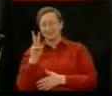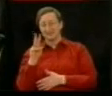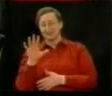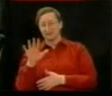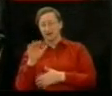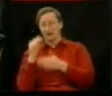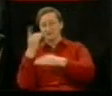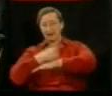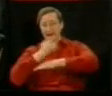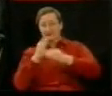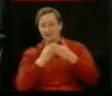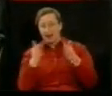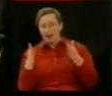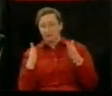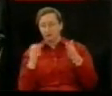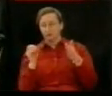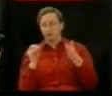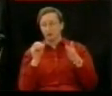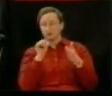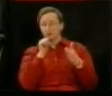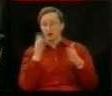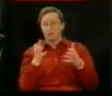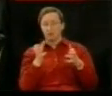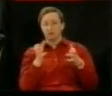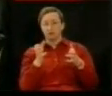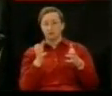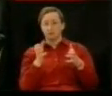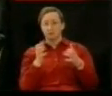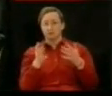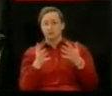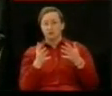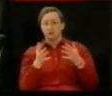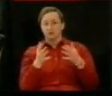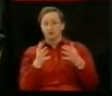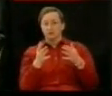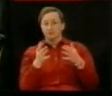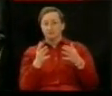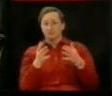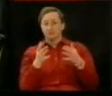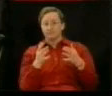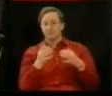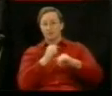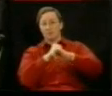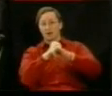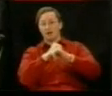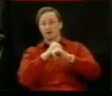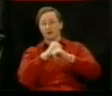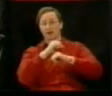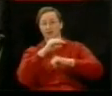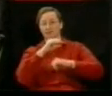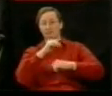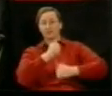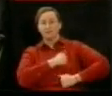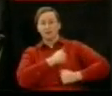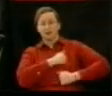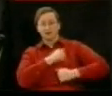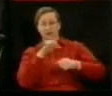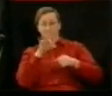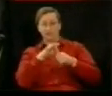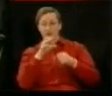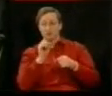days after that for the reason that we don't want to disenfranchise the military vote. We send ballots